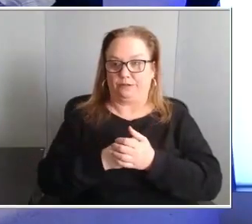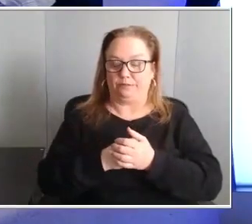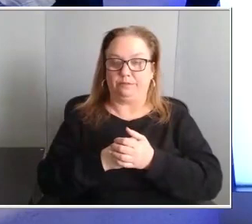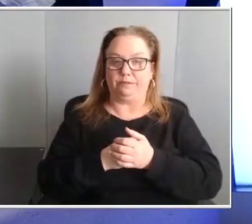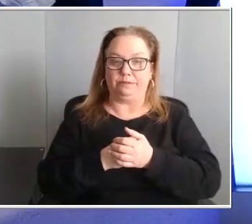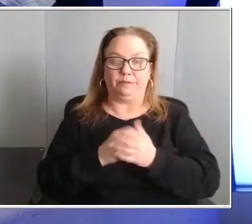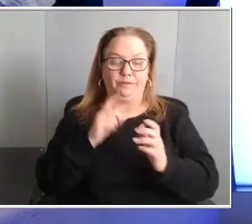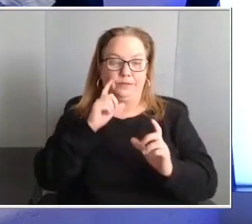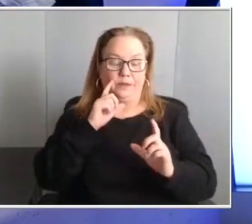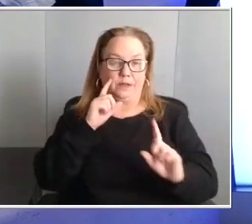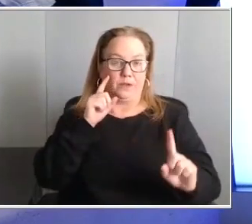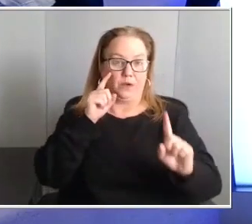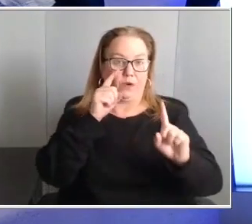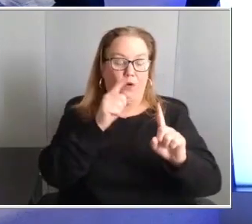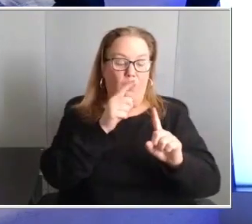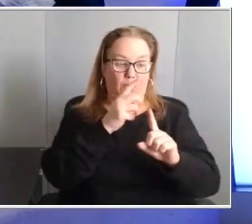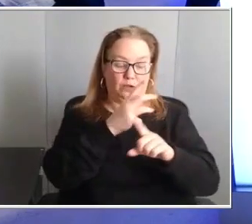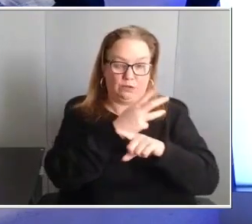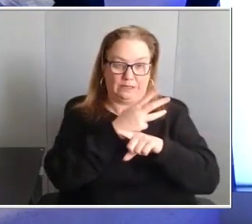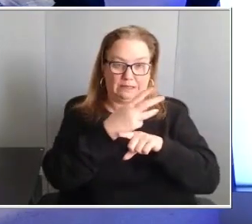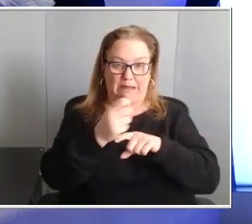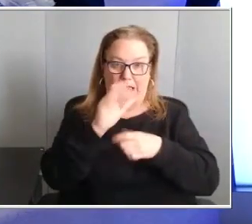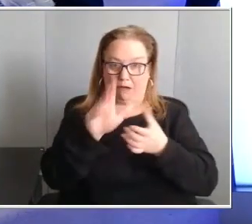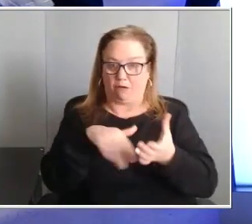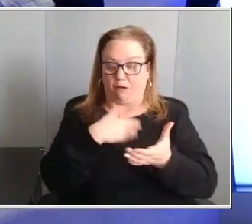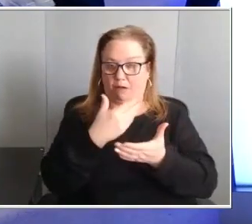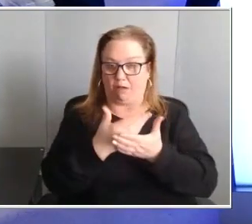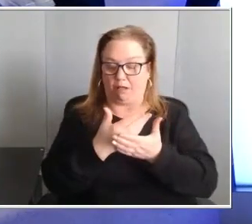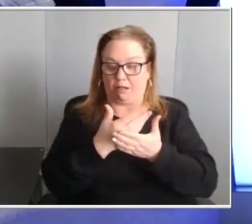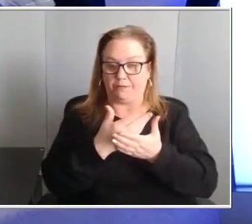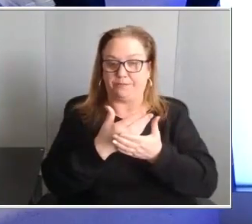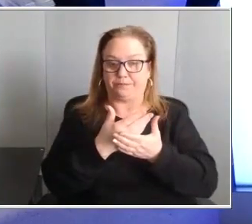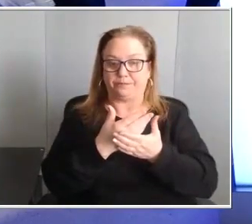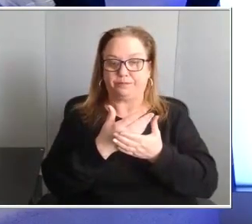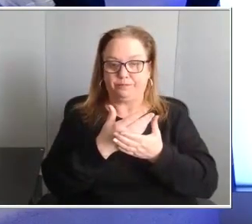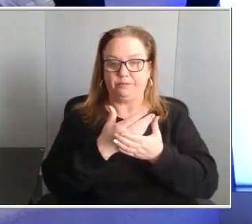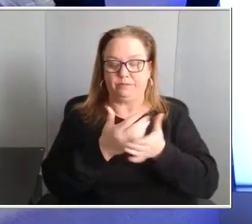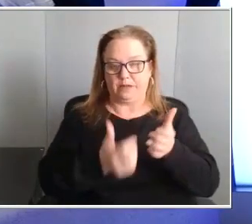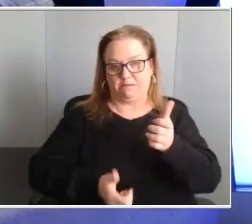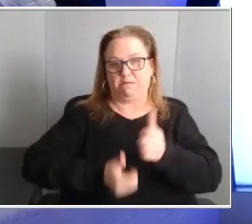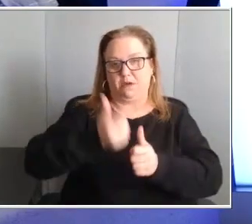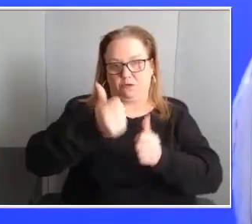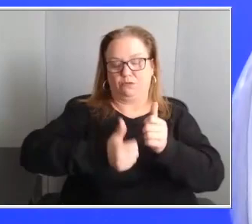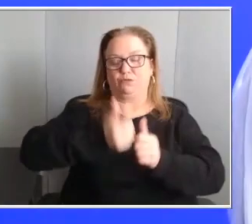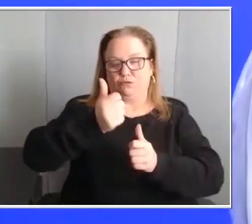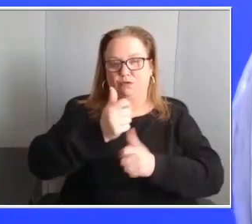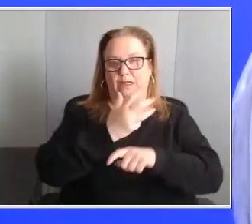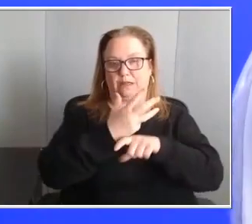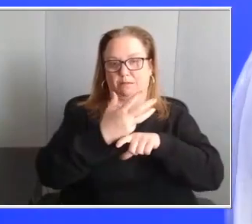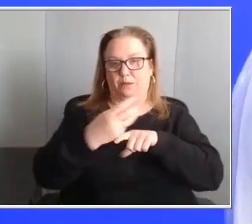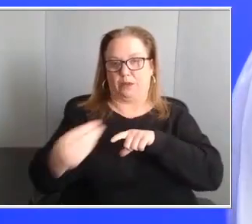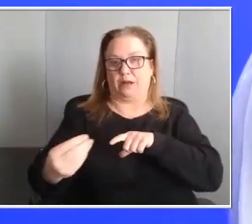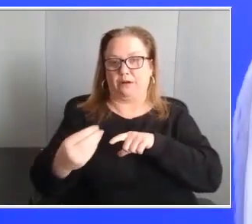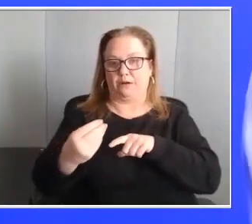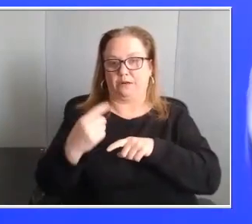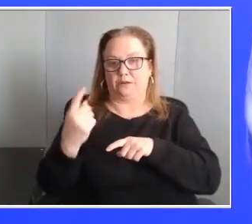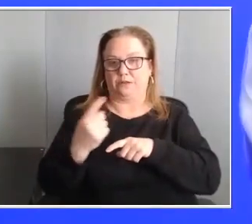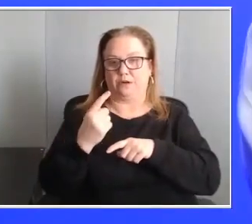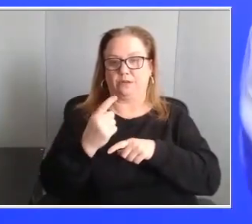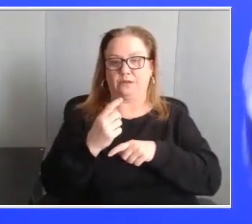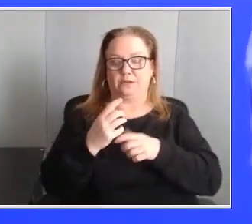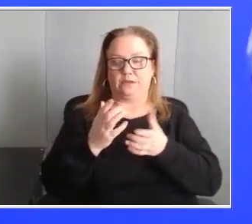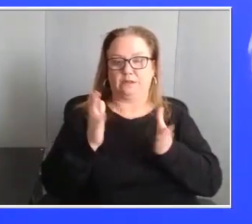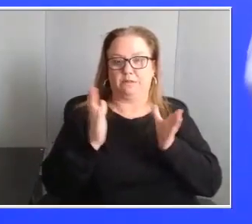you suck out all of it or most of it, or how much of it do you suck out? Ideally, we want to get that main clot out. Okay. When we pull it out, there's always a small risk